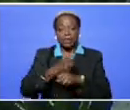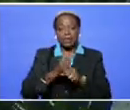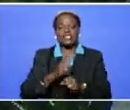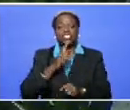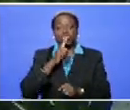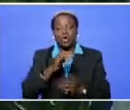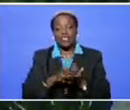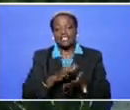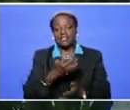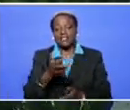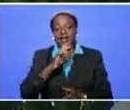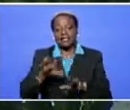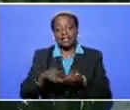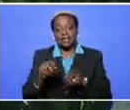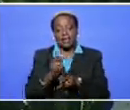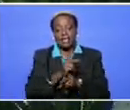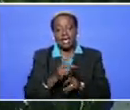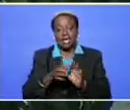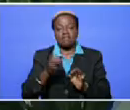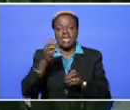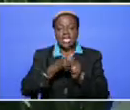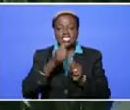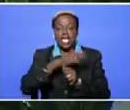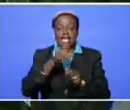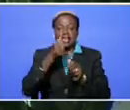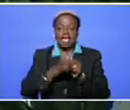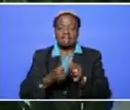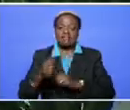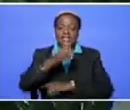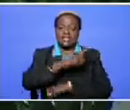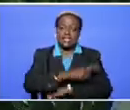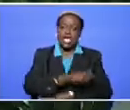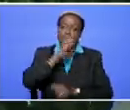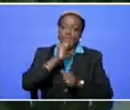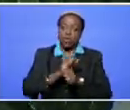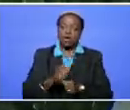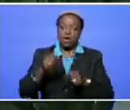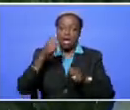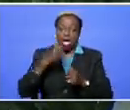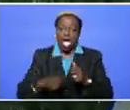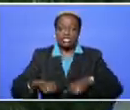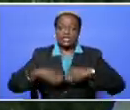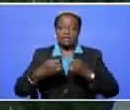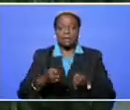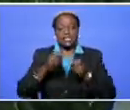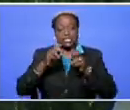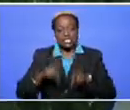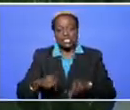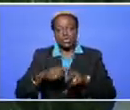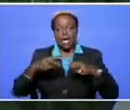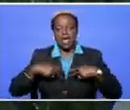every day. You work hard to give them an opportunity to have a wonderful Christmas.